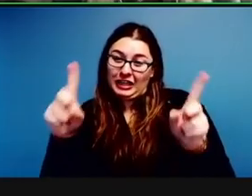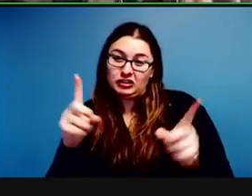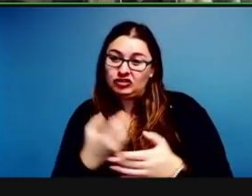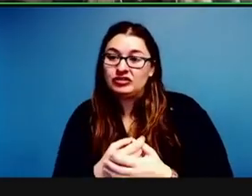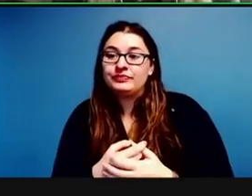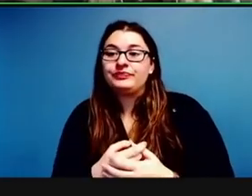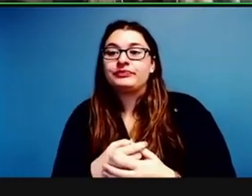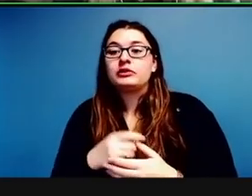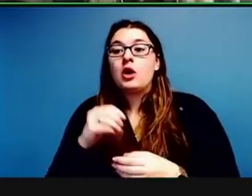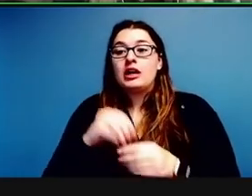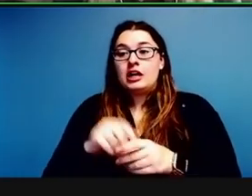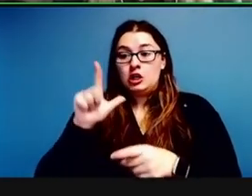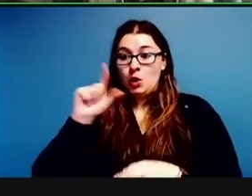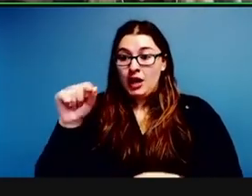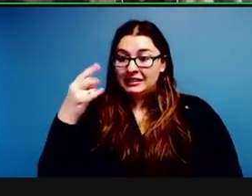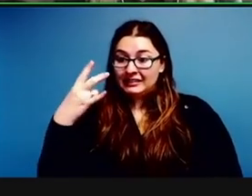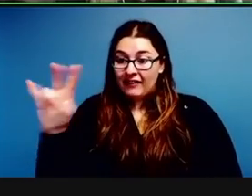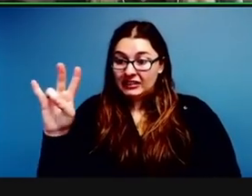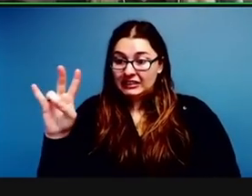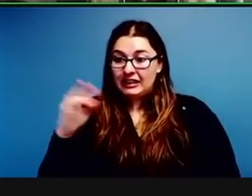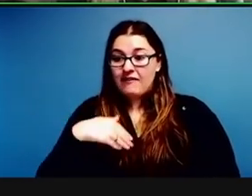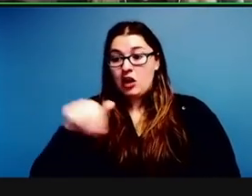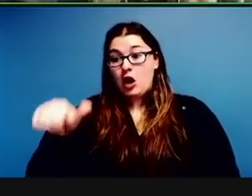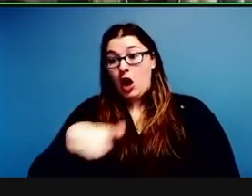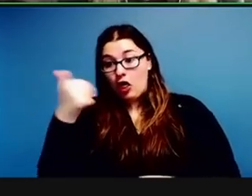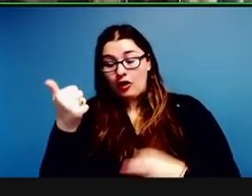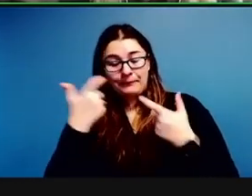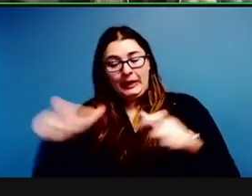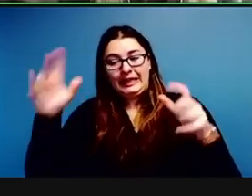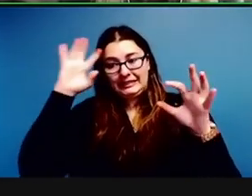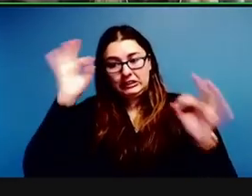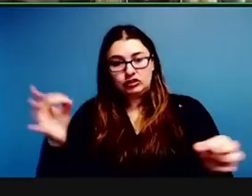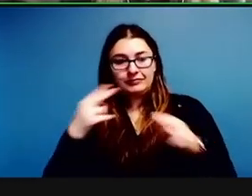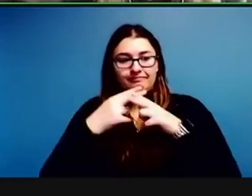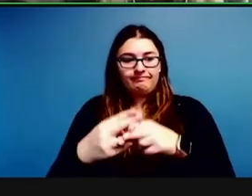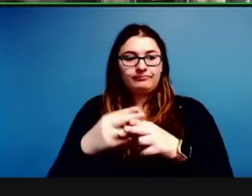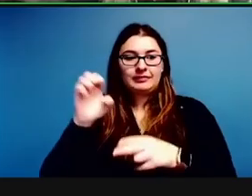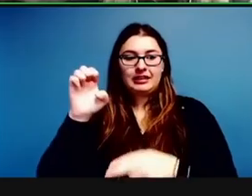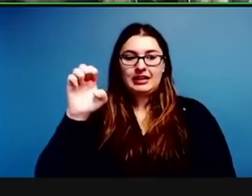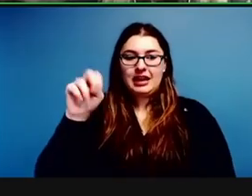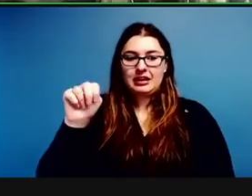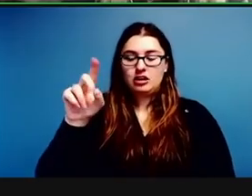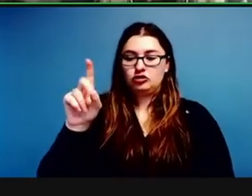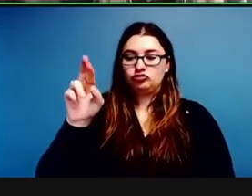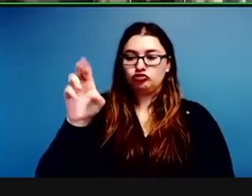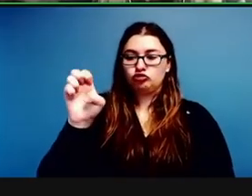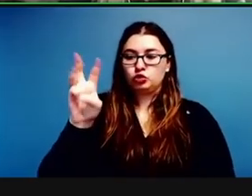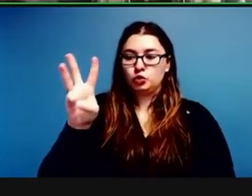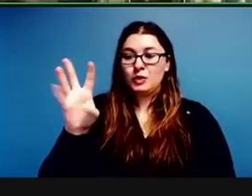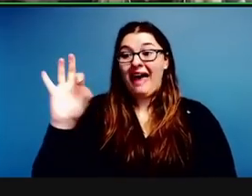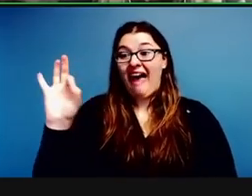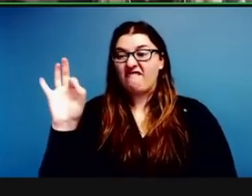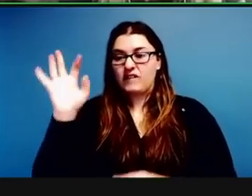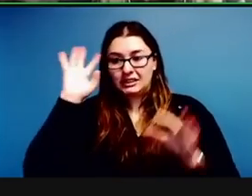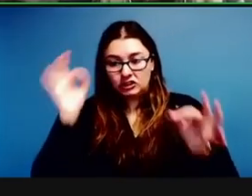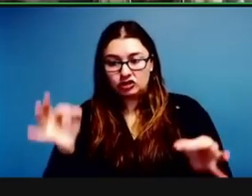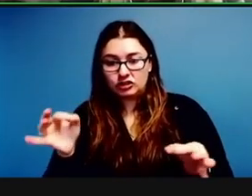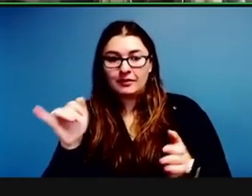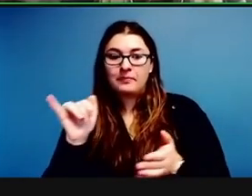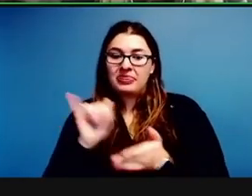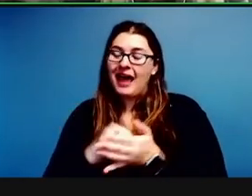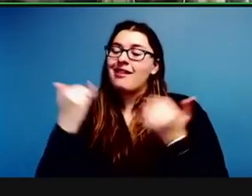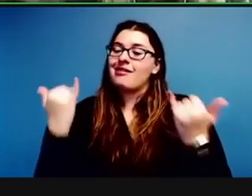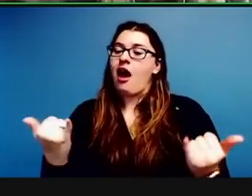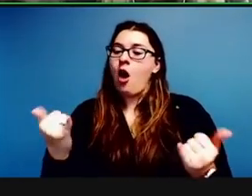in 2017, there was another landmark decision called the Andrew F. decision. And that is the standard that we